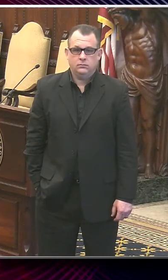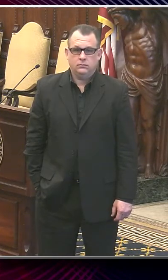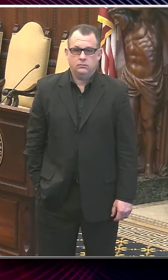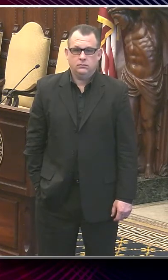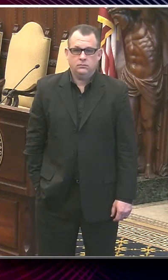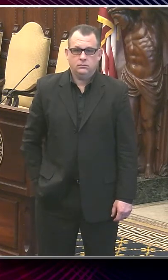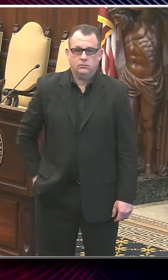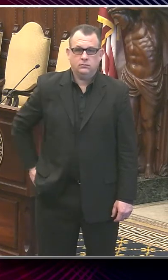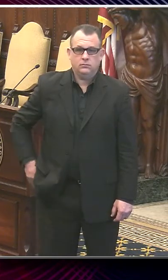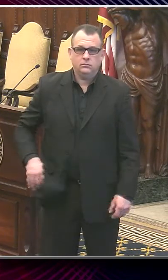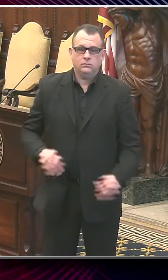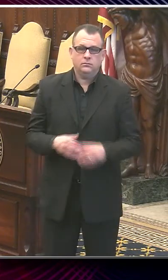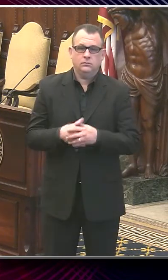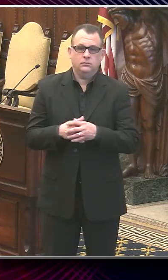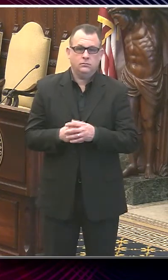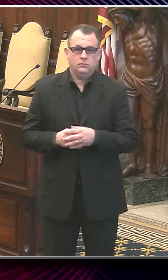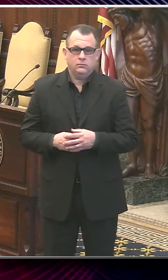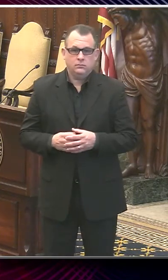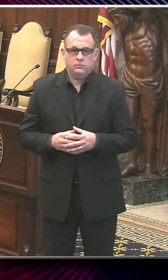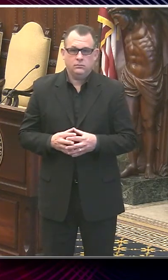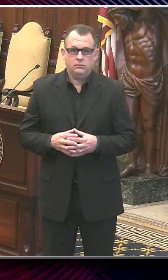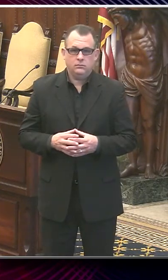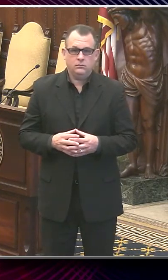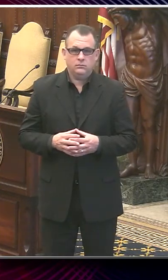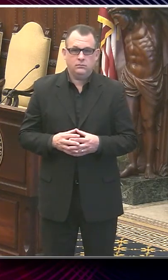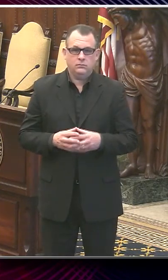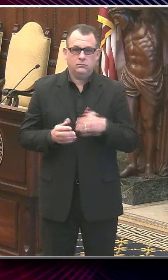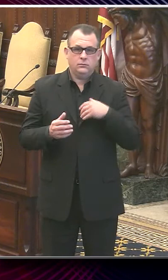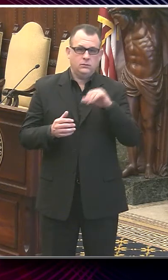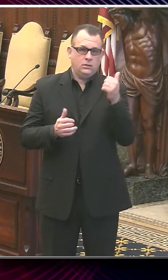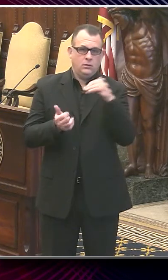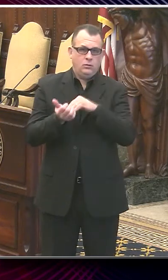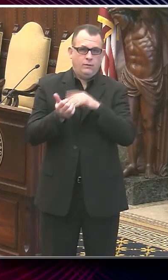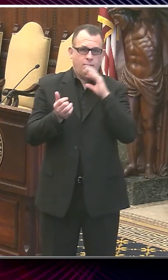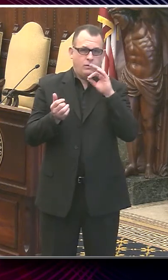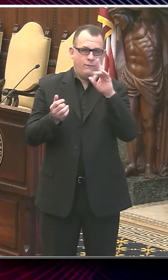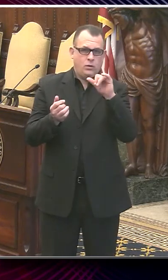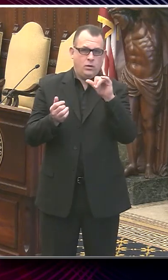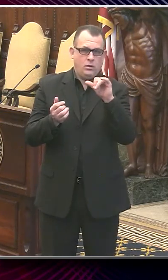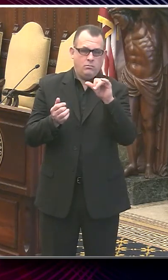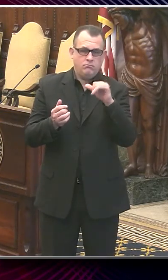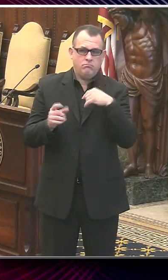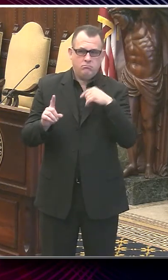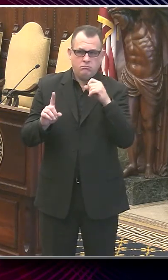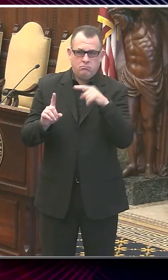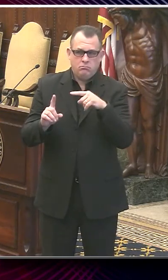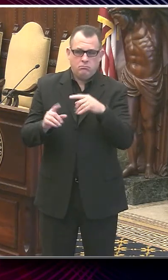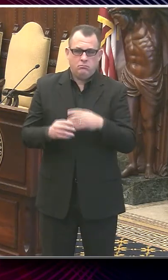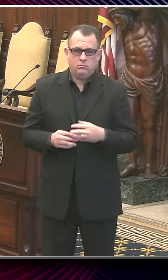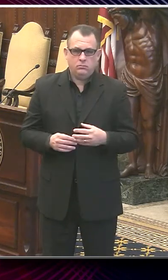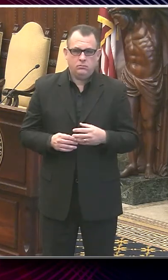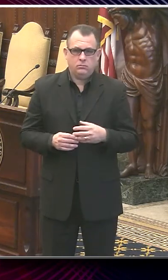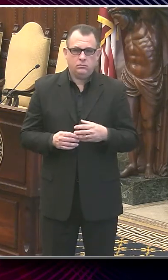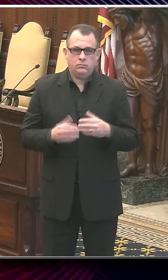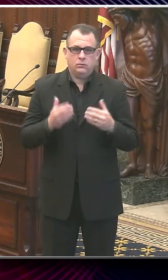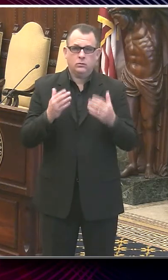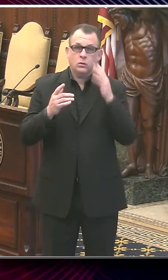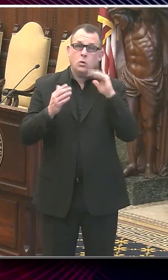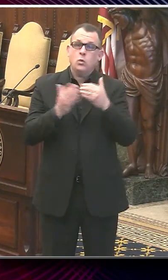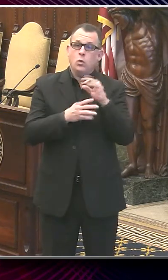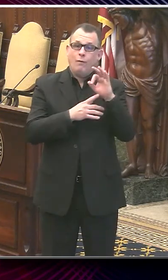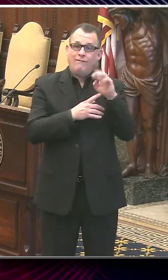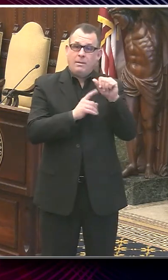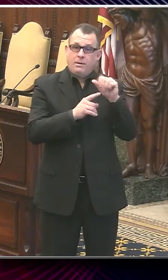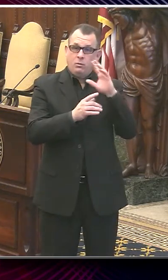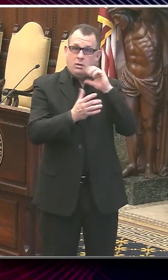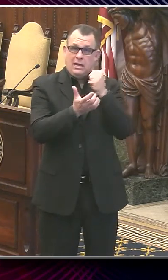And my second question, Dr. Farley, is also for you. Do you hope that this new FEMA site could help bridge that gap that